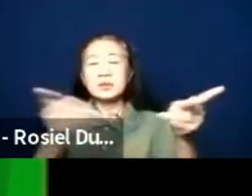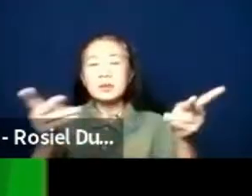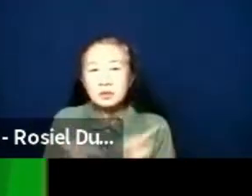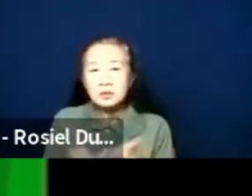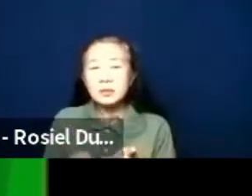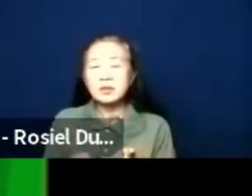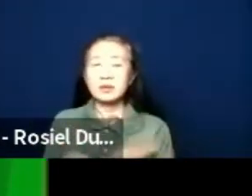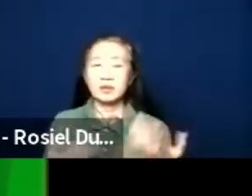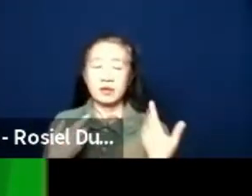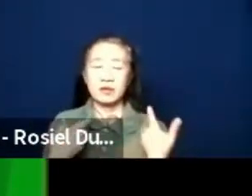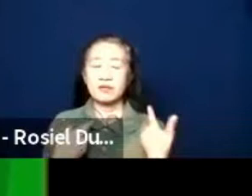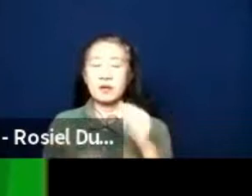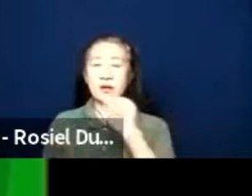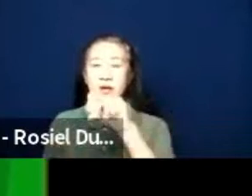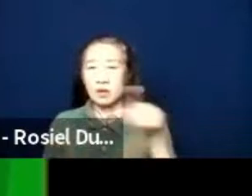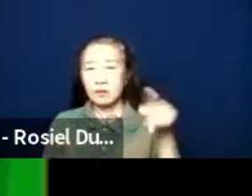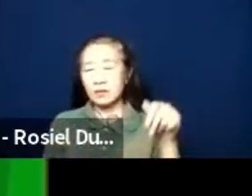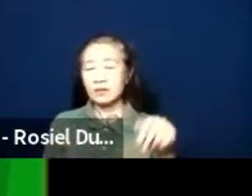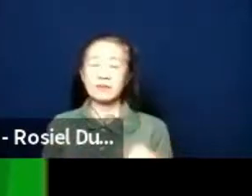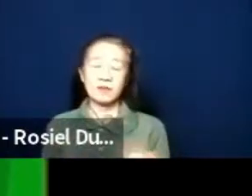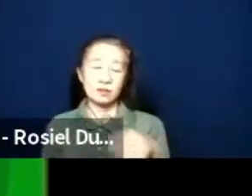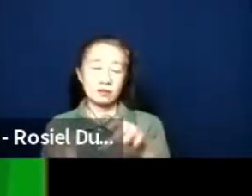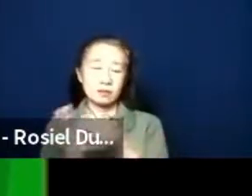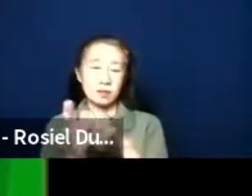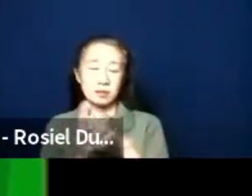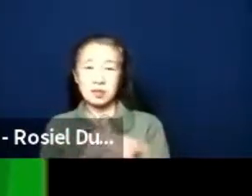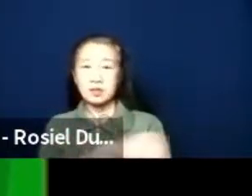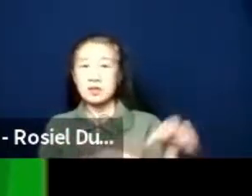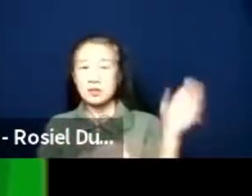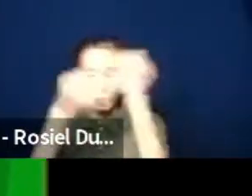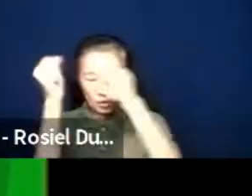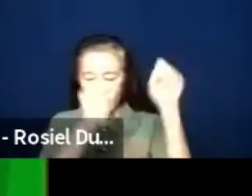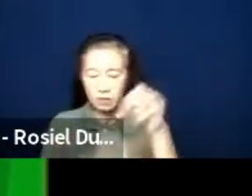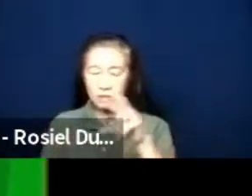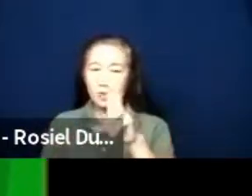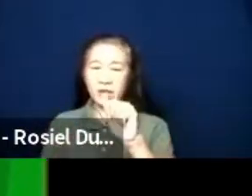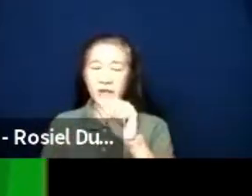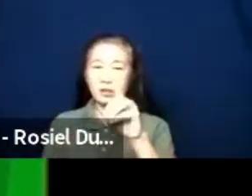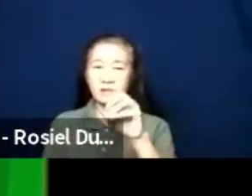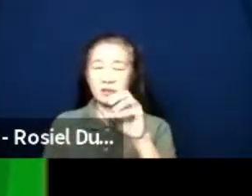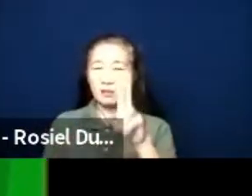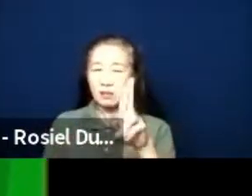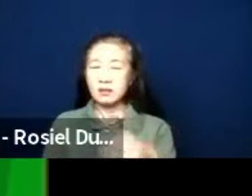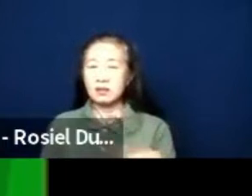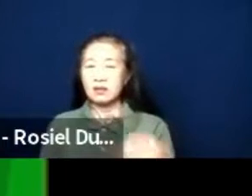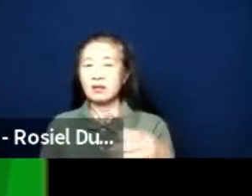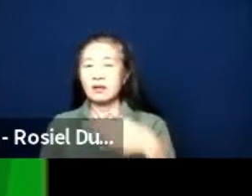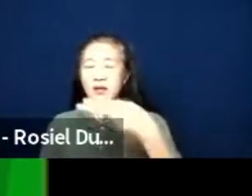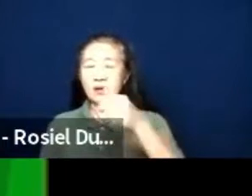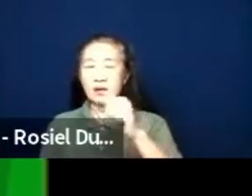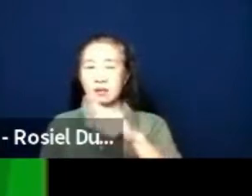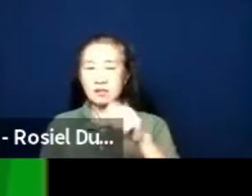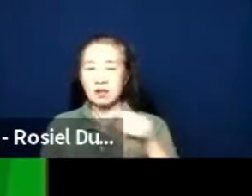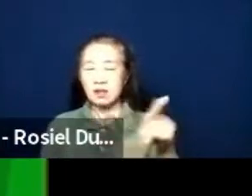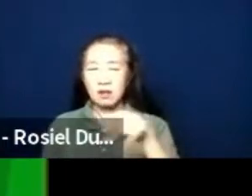app such as Storm Radar, AccuWeather, Hazard Hunter, and Philippine Red Cross